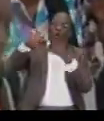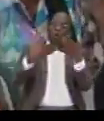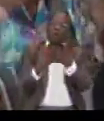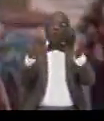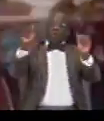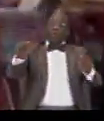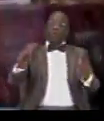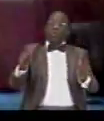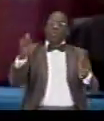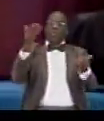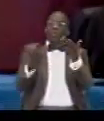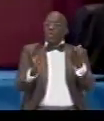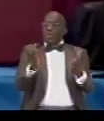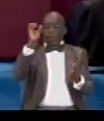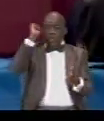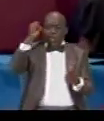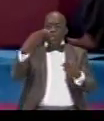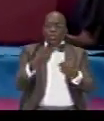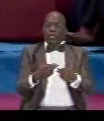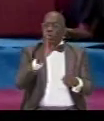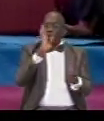name. Hello.